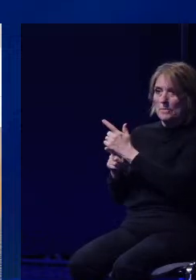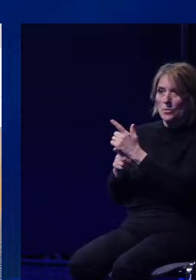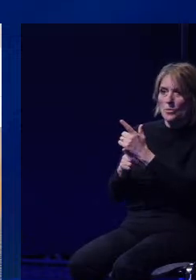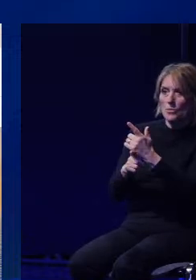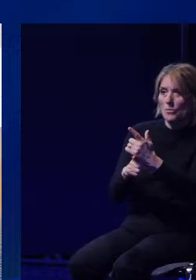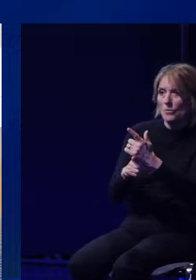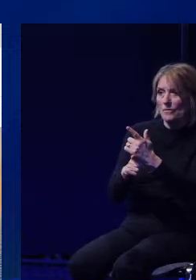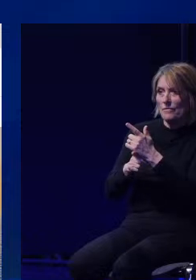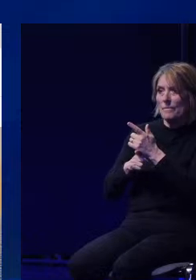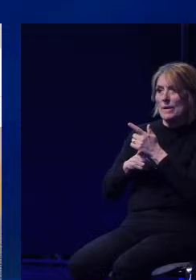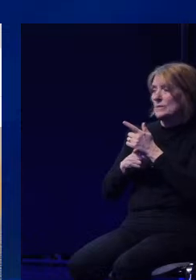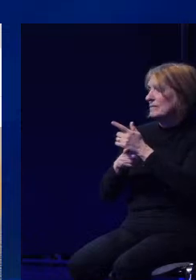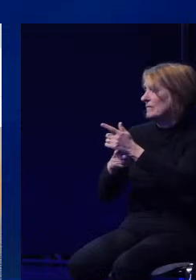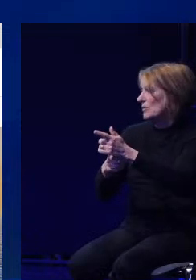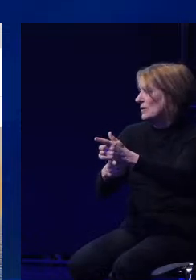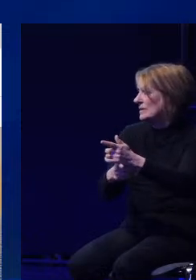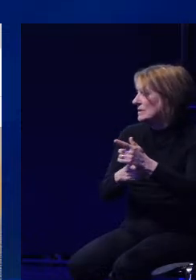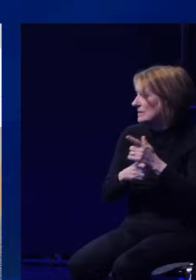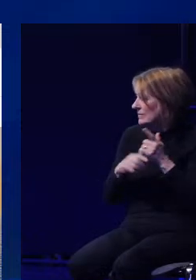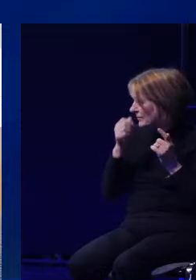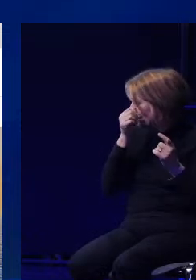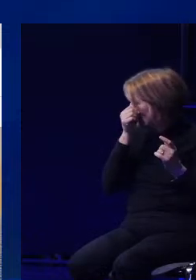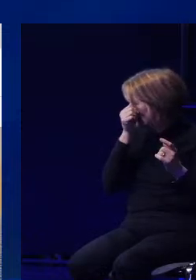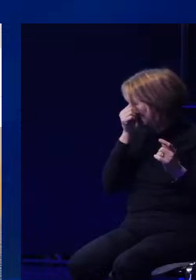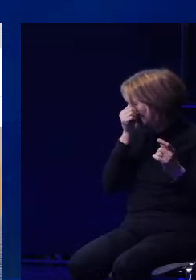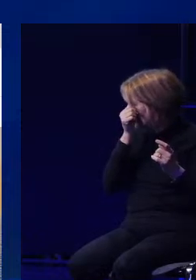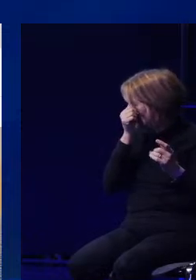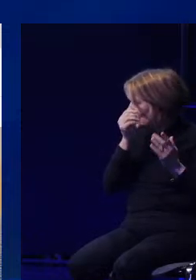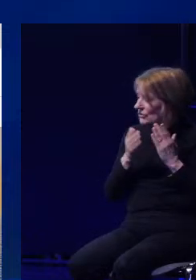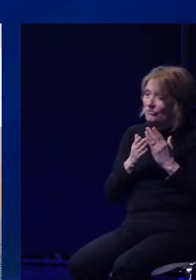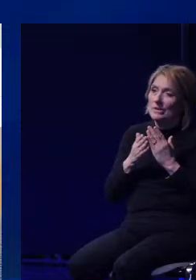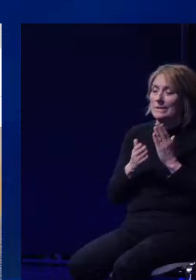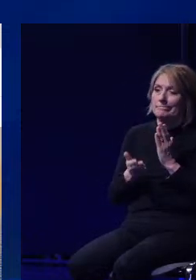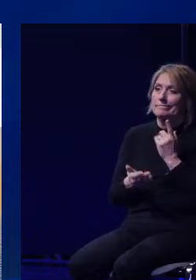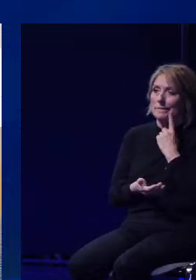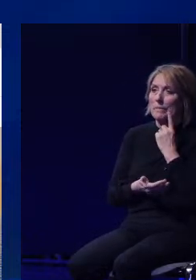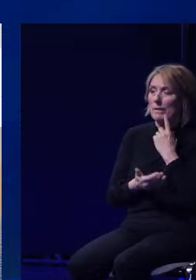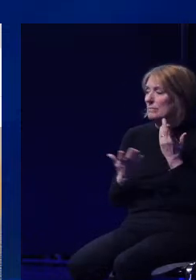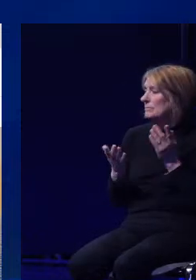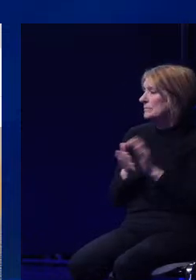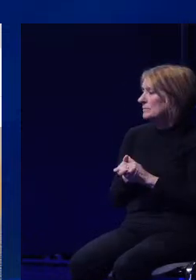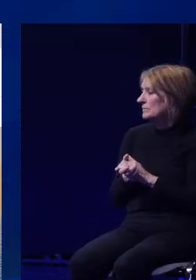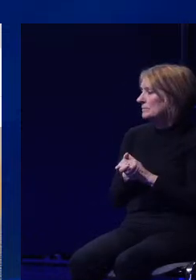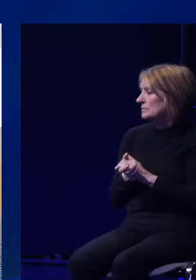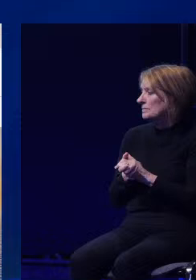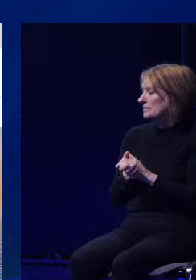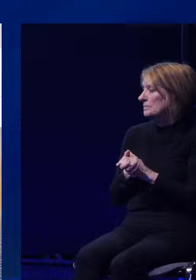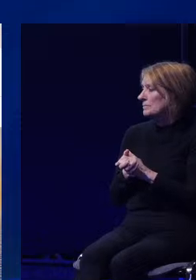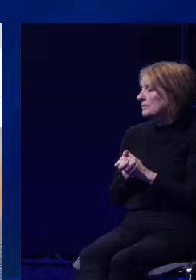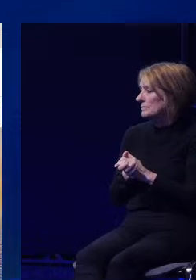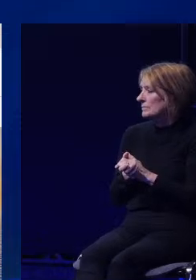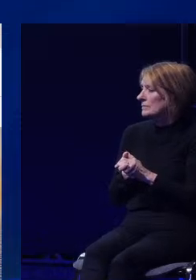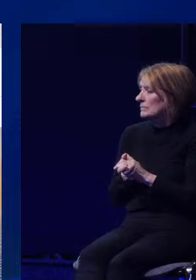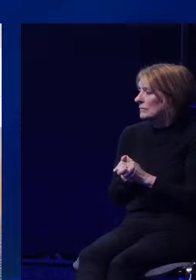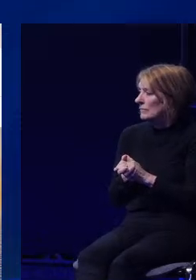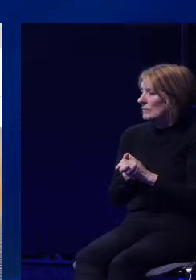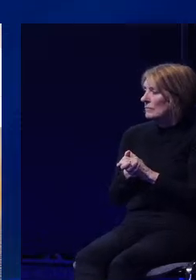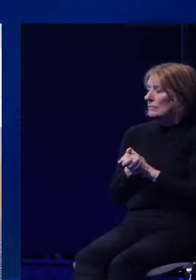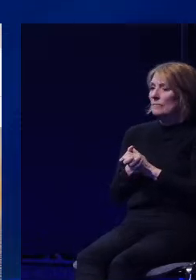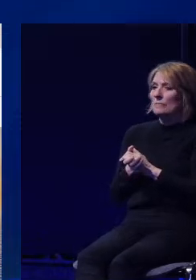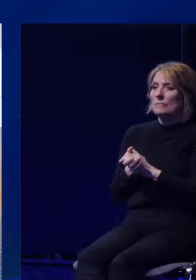forth, and it's really quite straightforward to do. Now the underlying logic